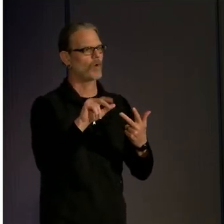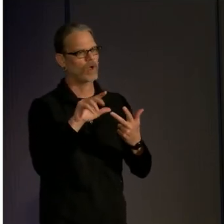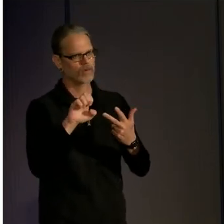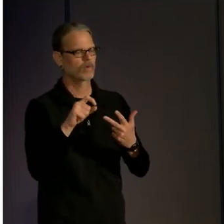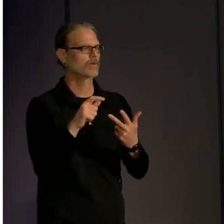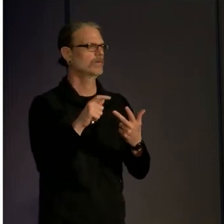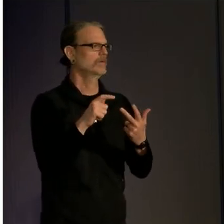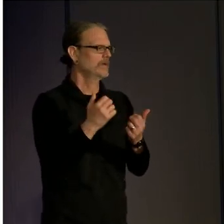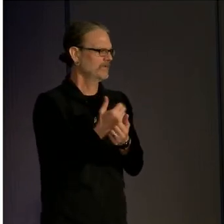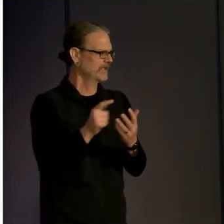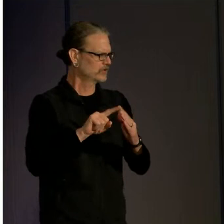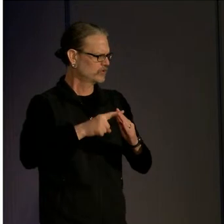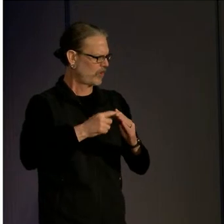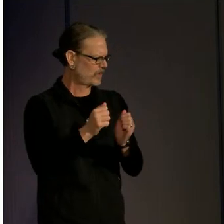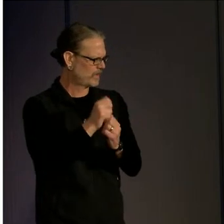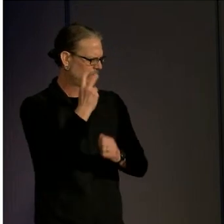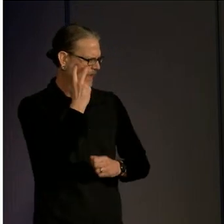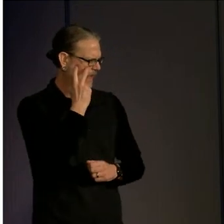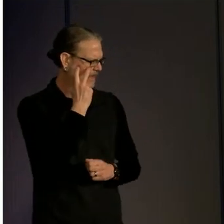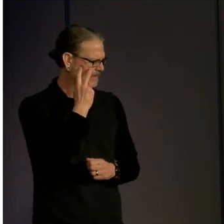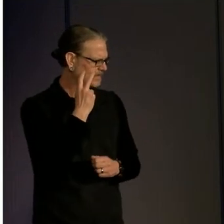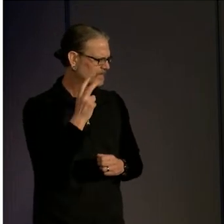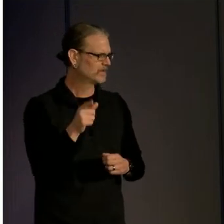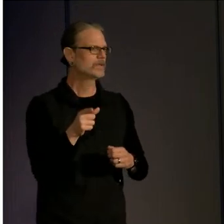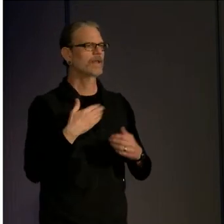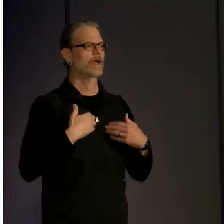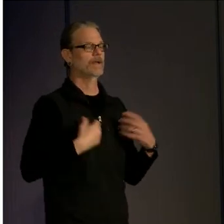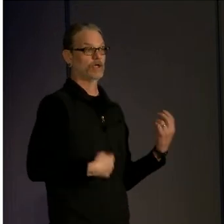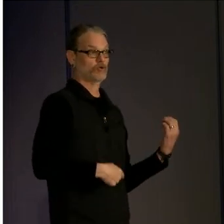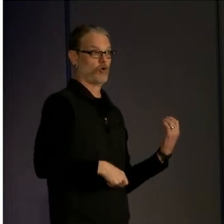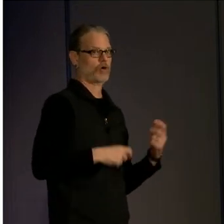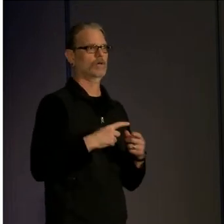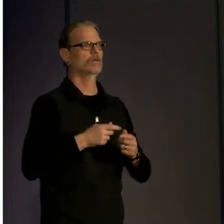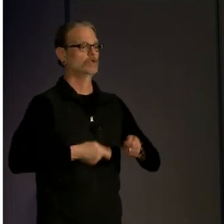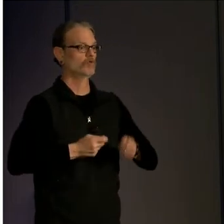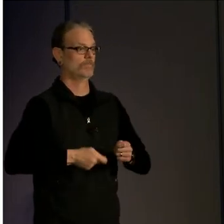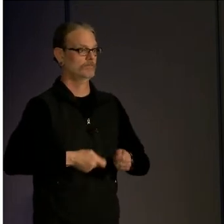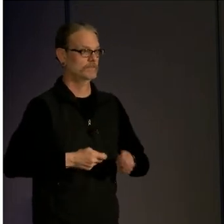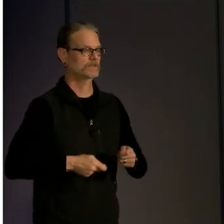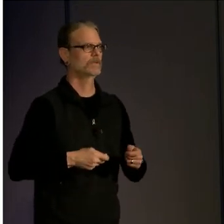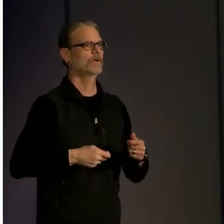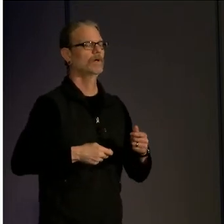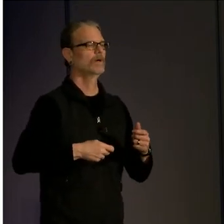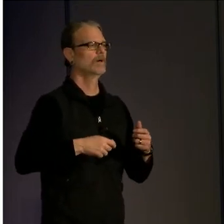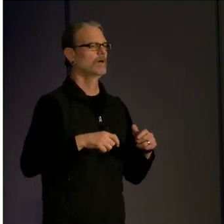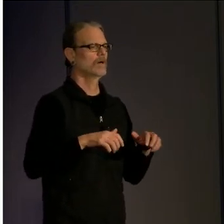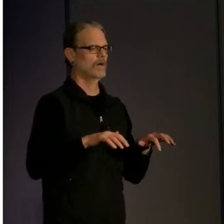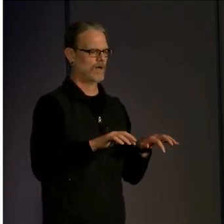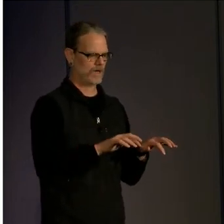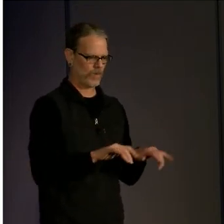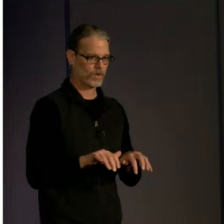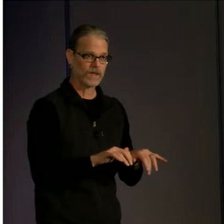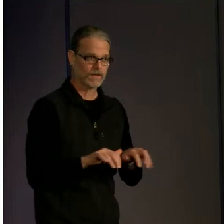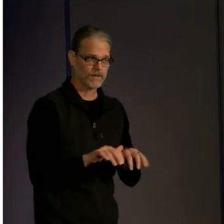blind. So there were guitar, drums, accordion, I mean not accordion, but